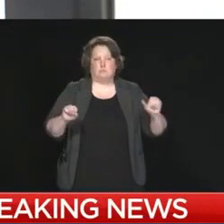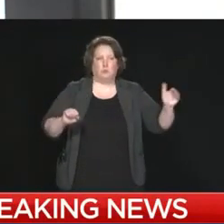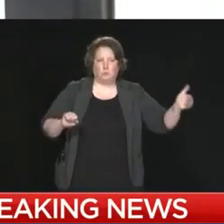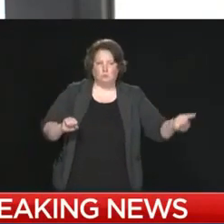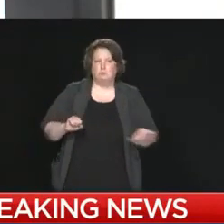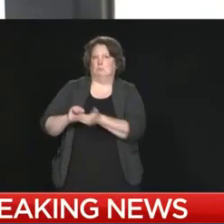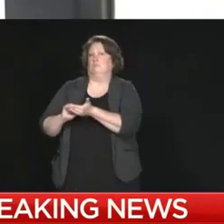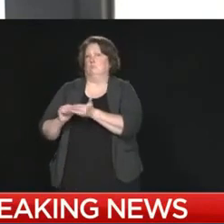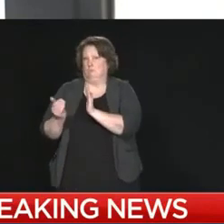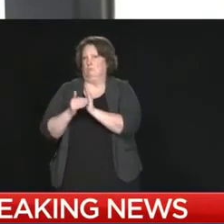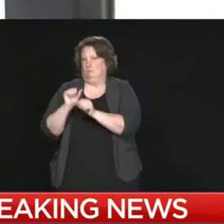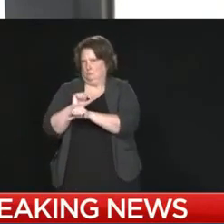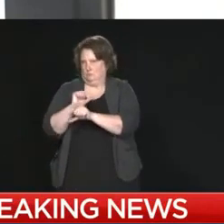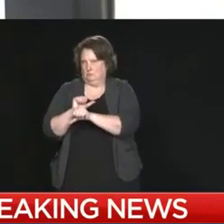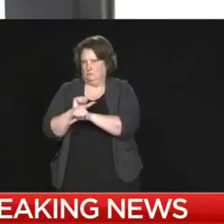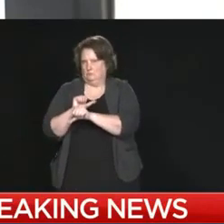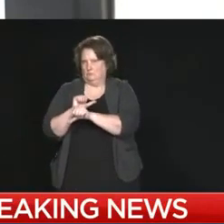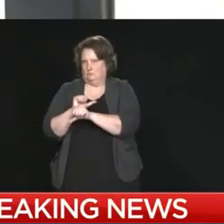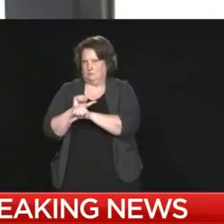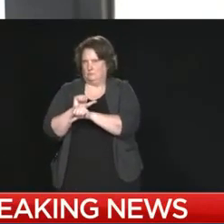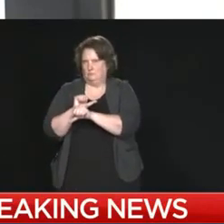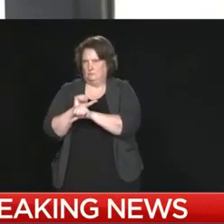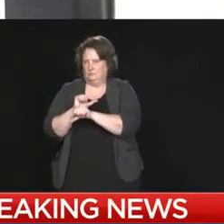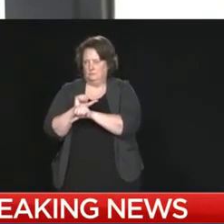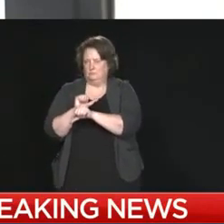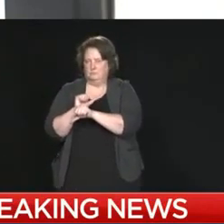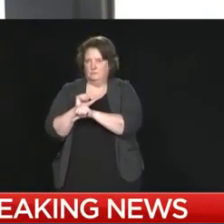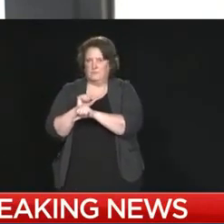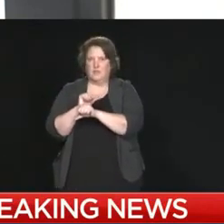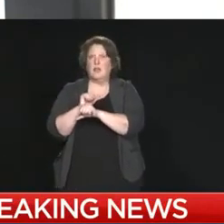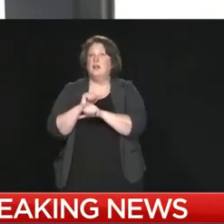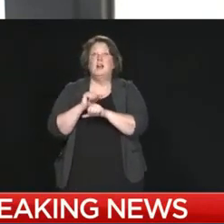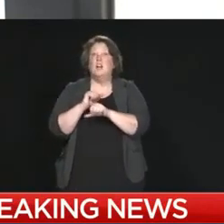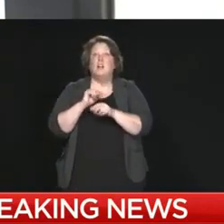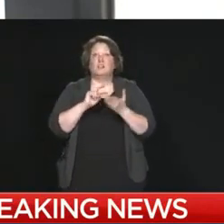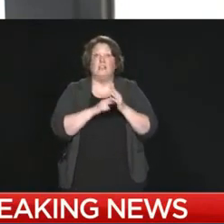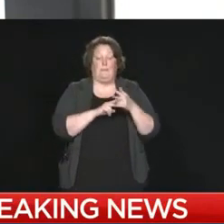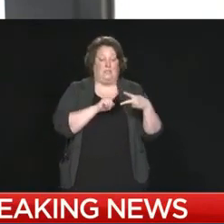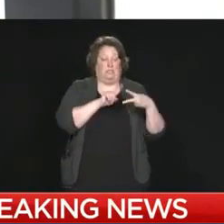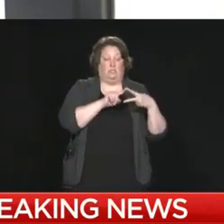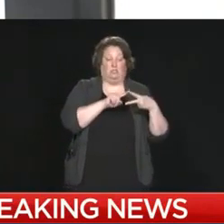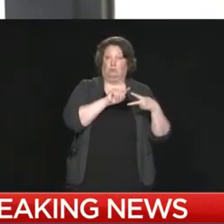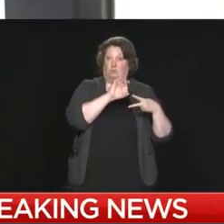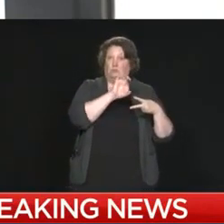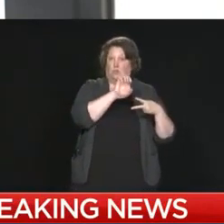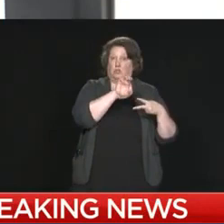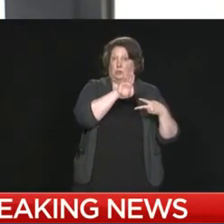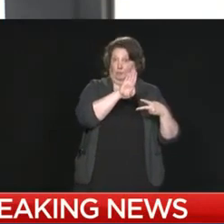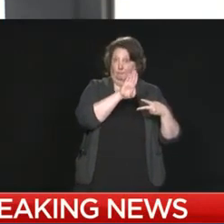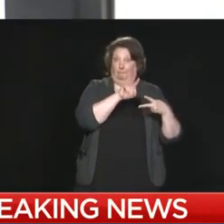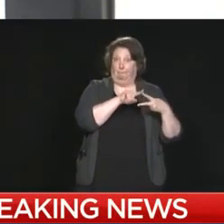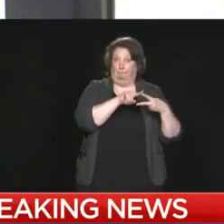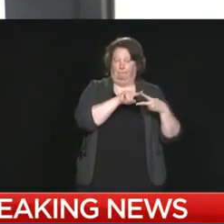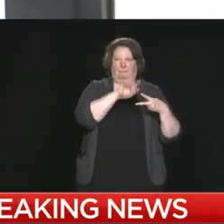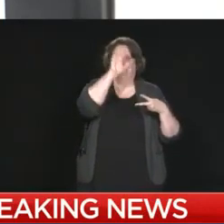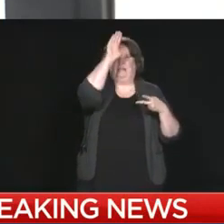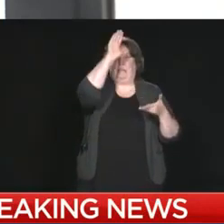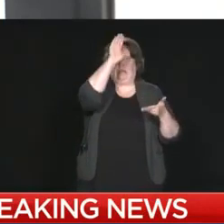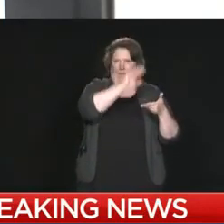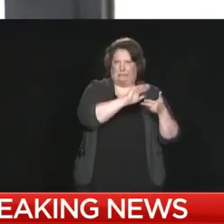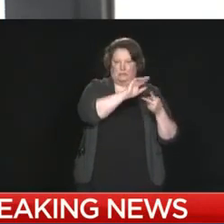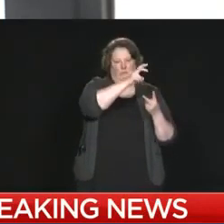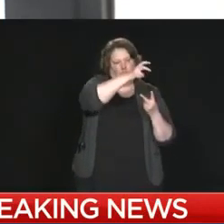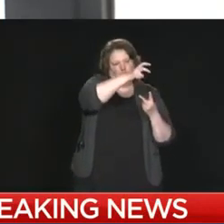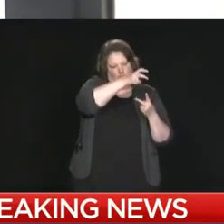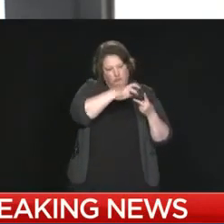way, in a gradual way. So the transfer from most people on the Canada Emergency Response Benefit